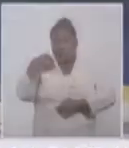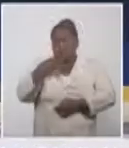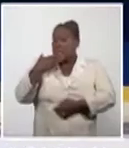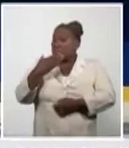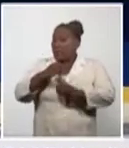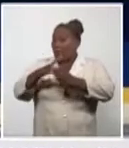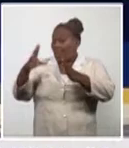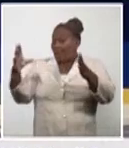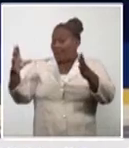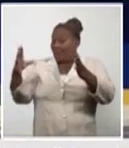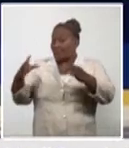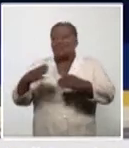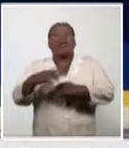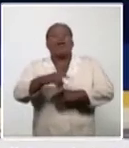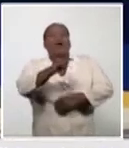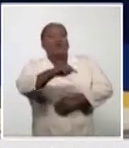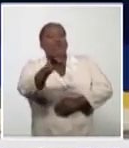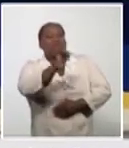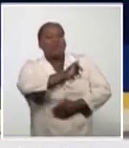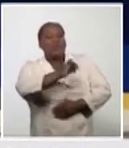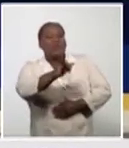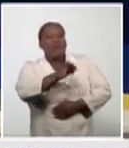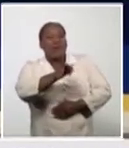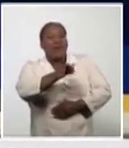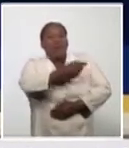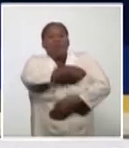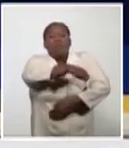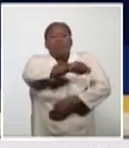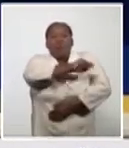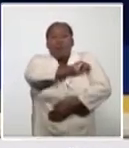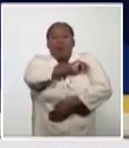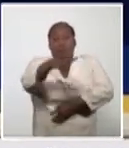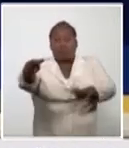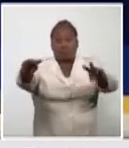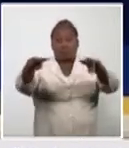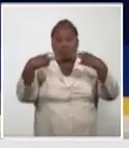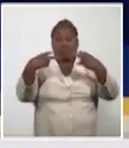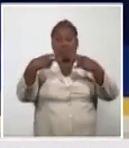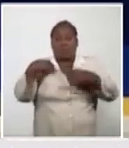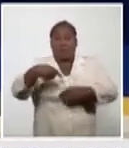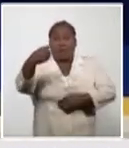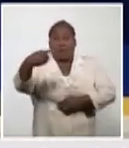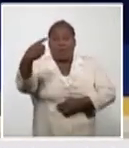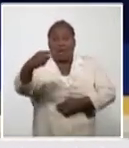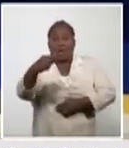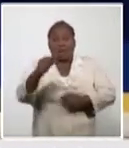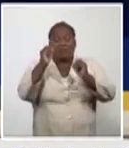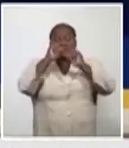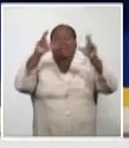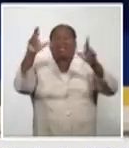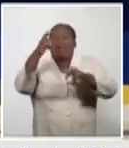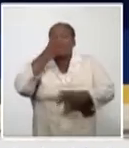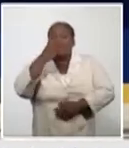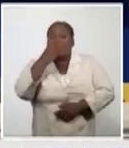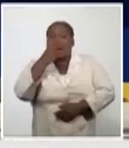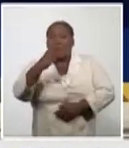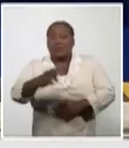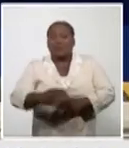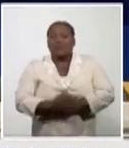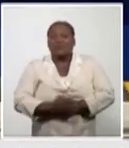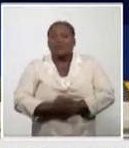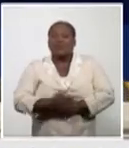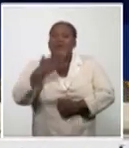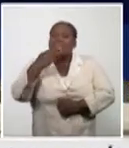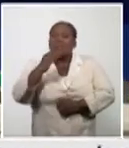Good morning to you and to all those who wake up early every morning to tune in to receive the latest information that we provide here.